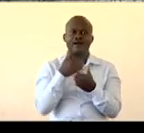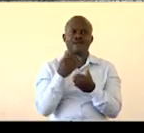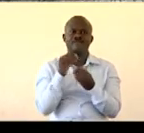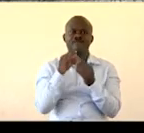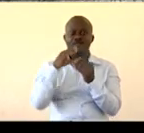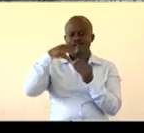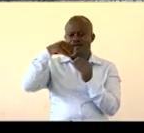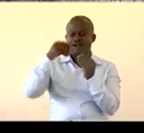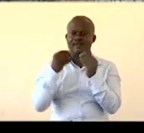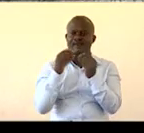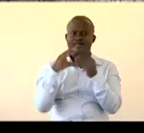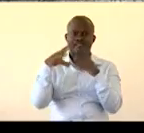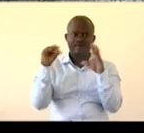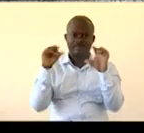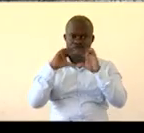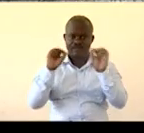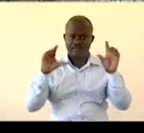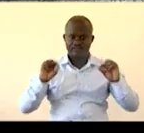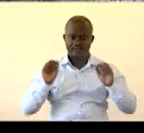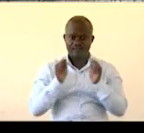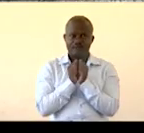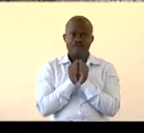leaves.